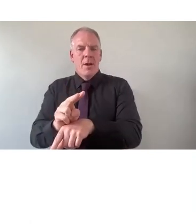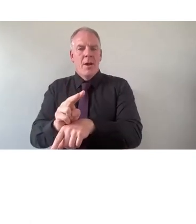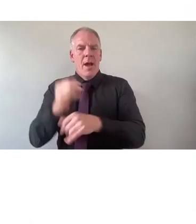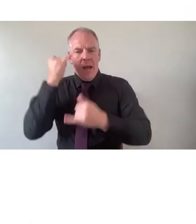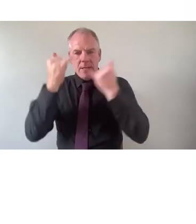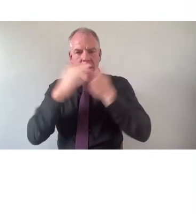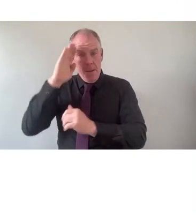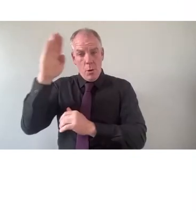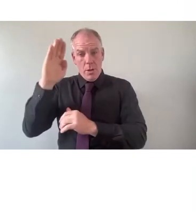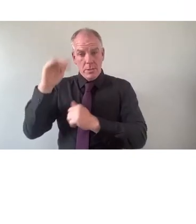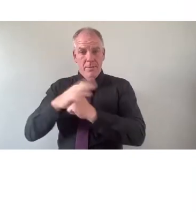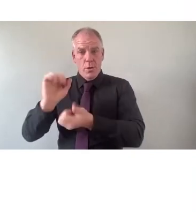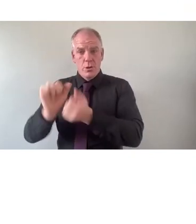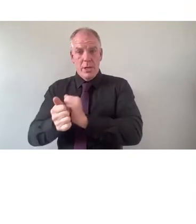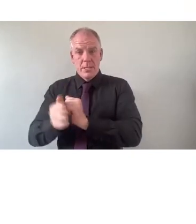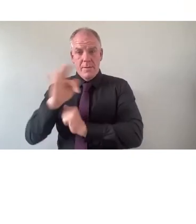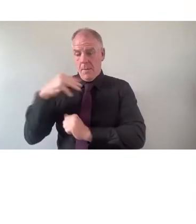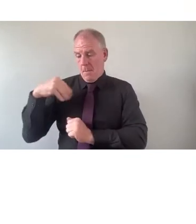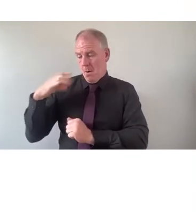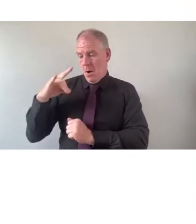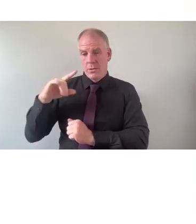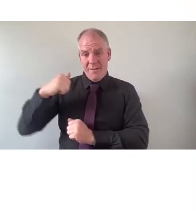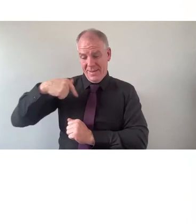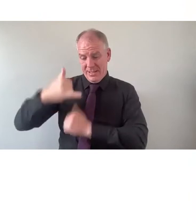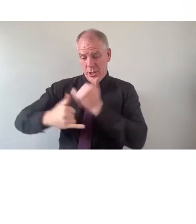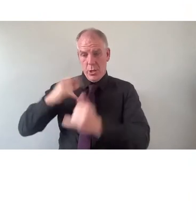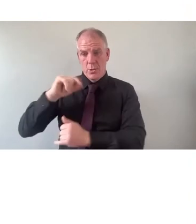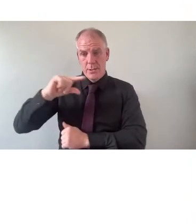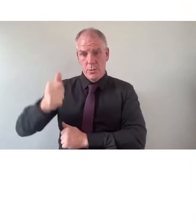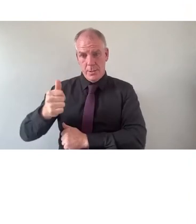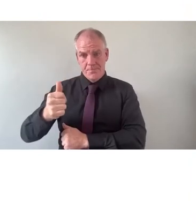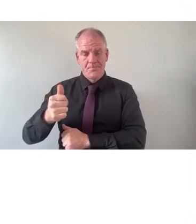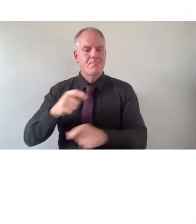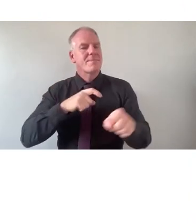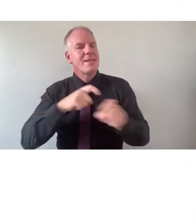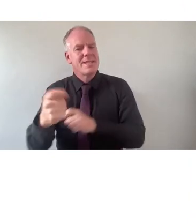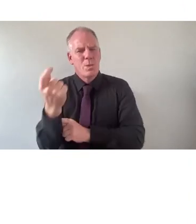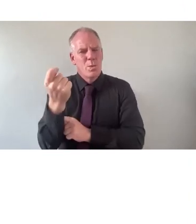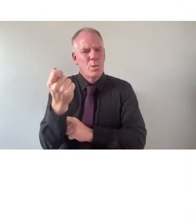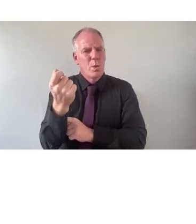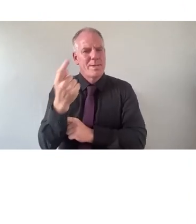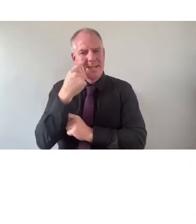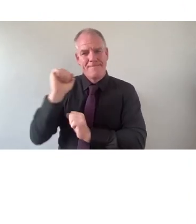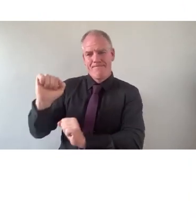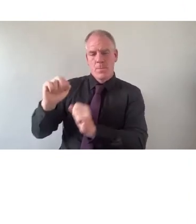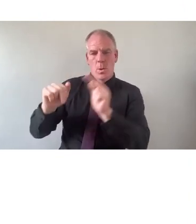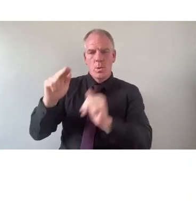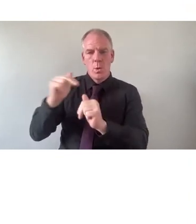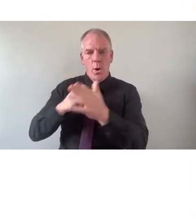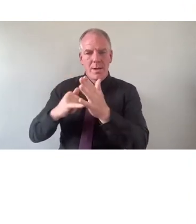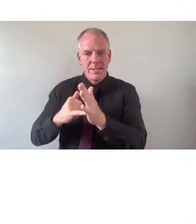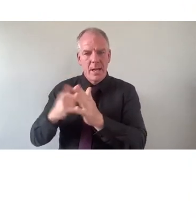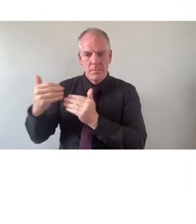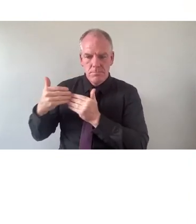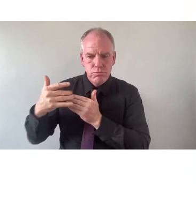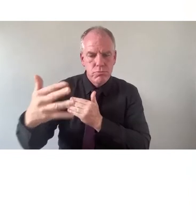for Change in March of this year, 2021. Of course, it's too early now to see how this new initiative is playing out, but seems